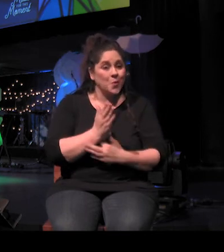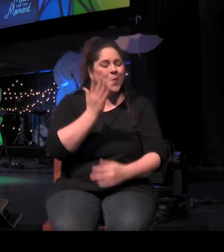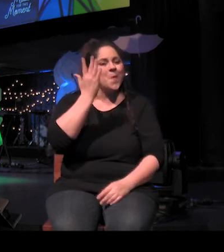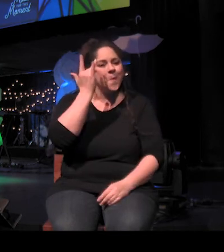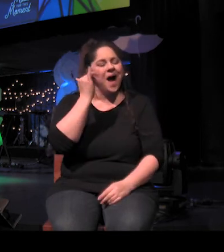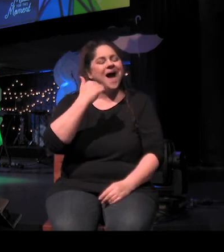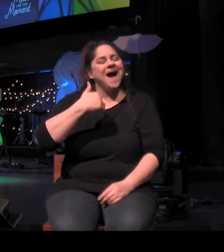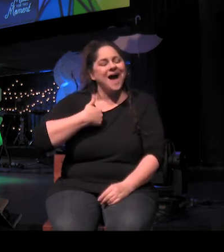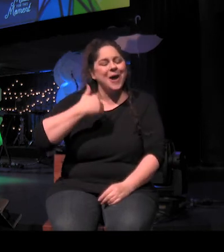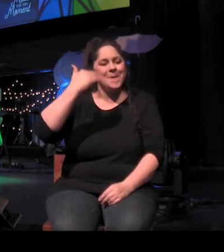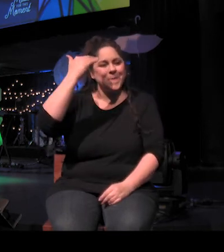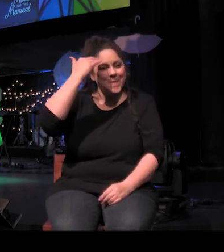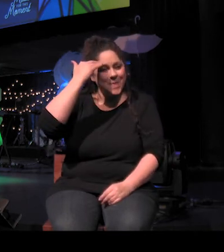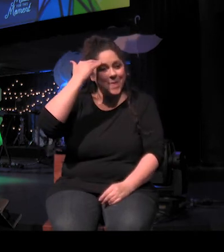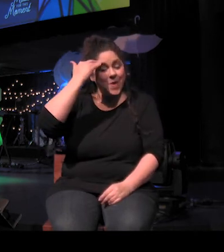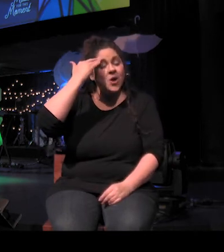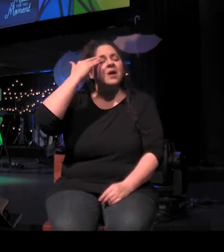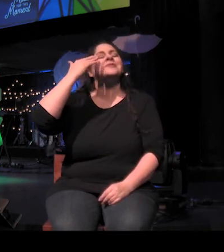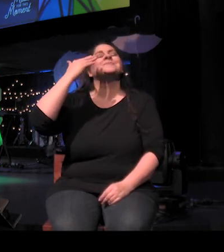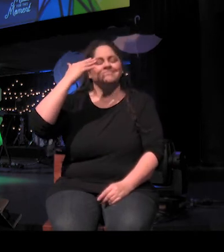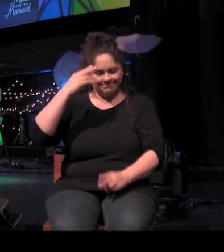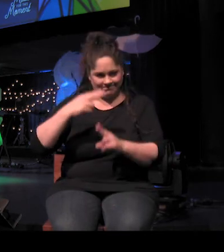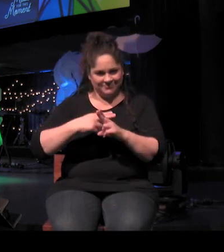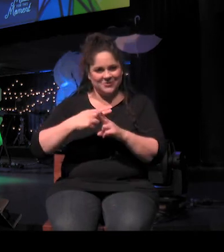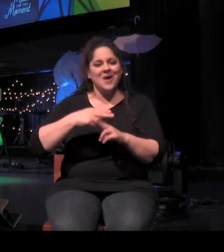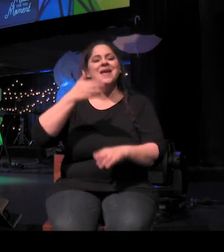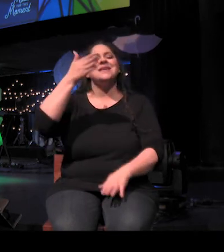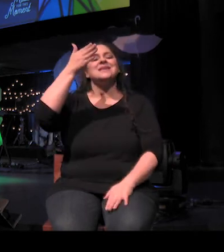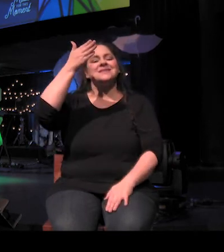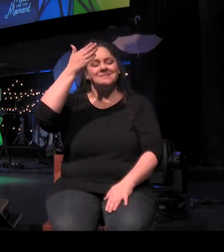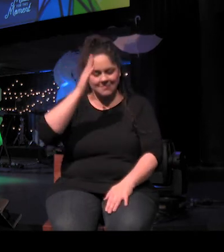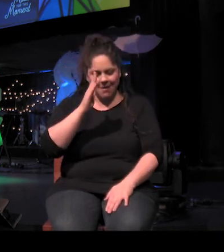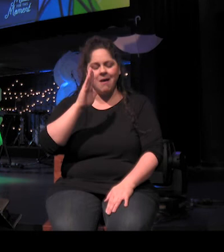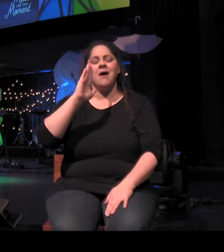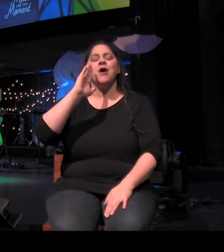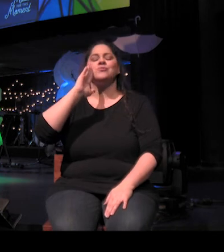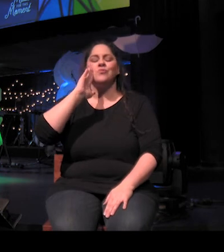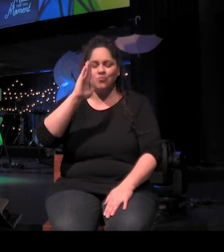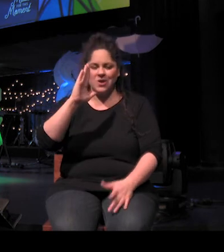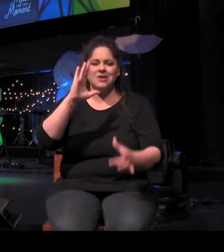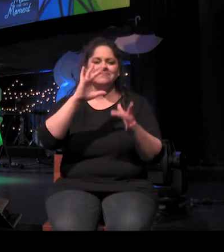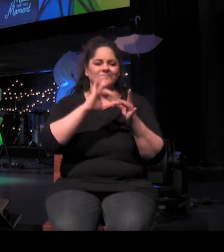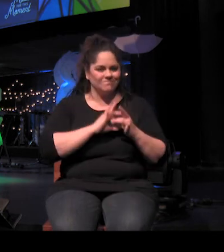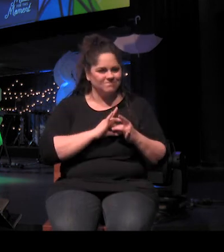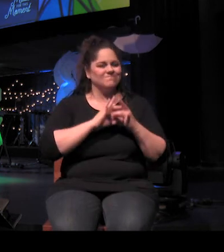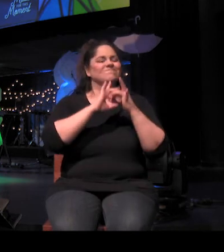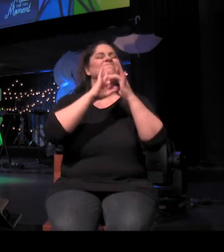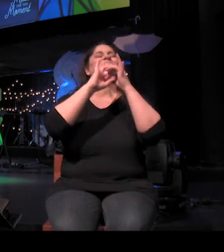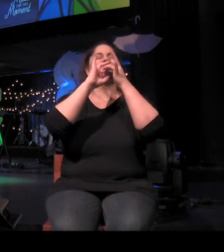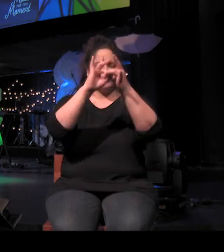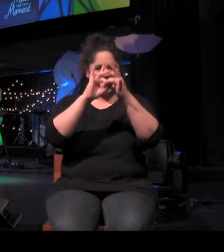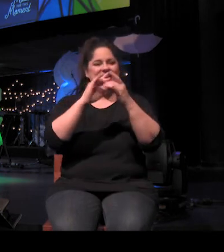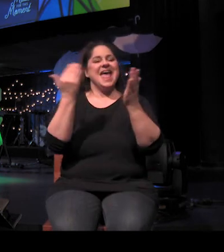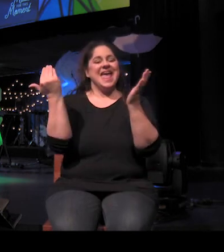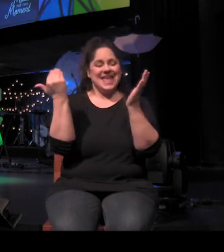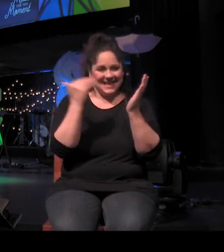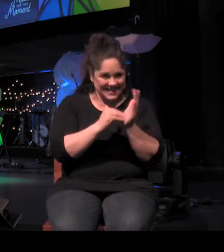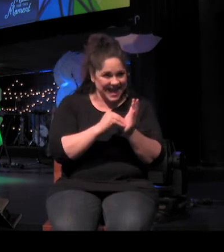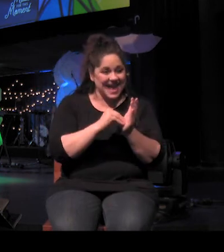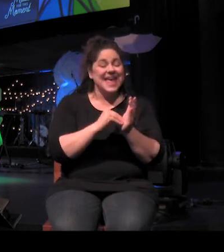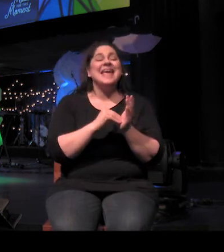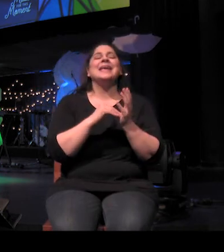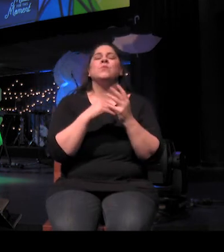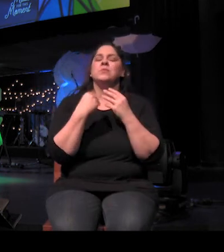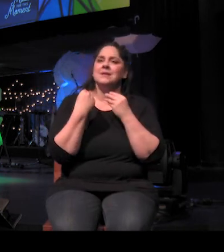I know that in a little while, God will restore, God will support, and God will strengthen you, and